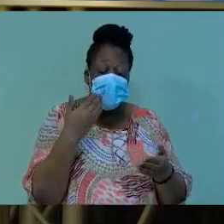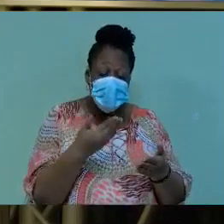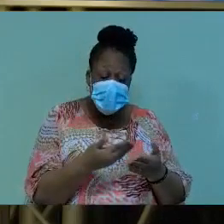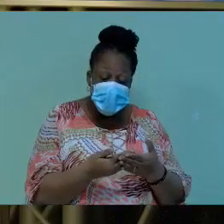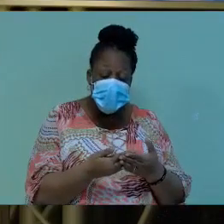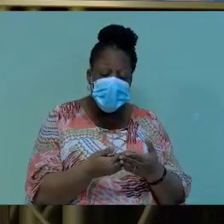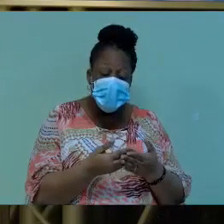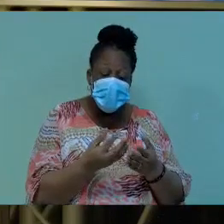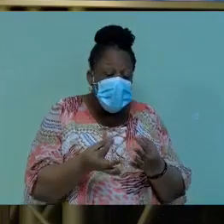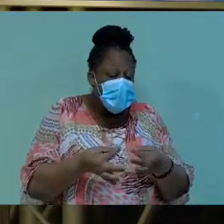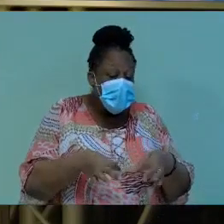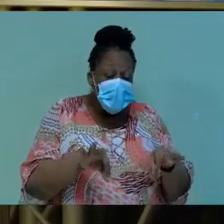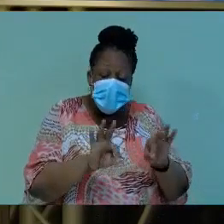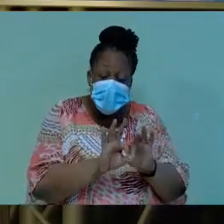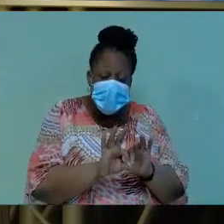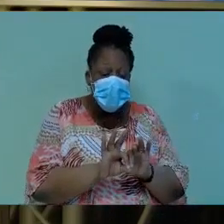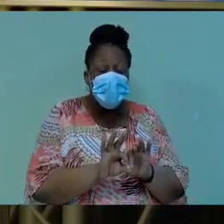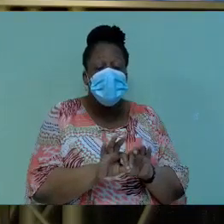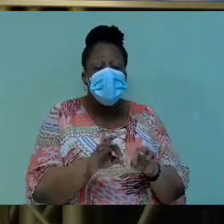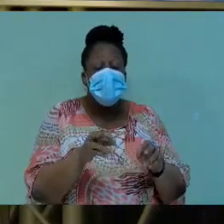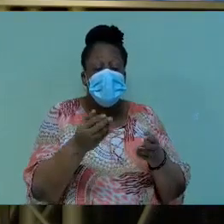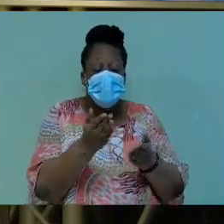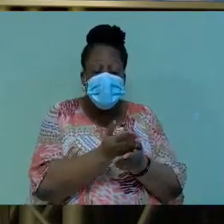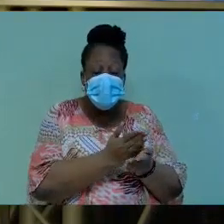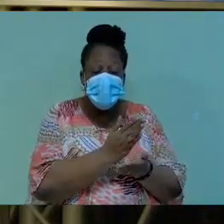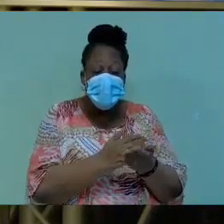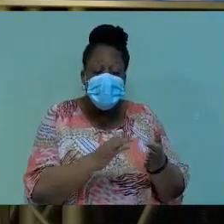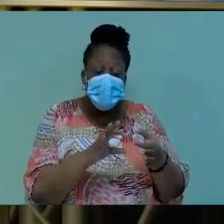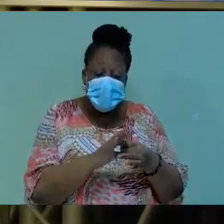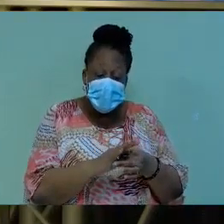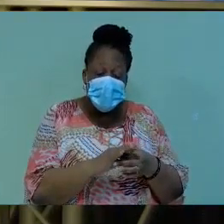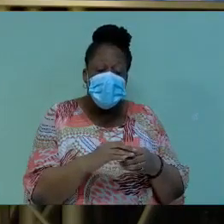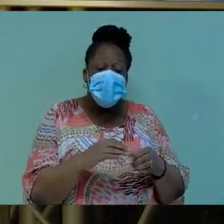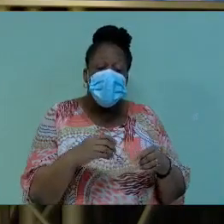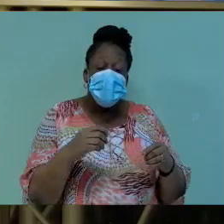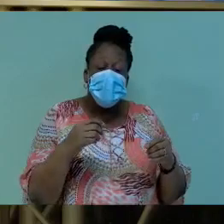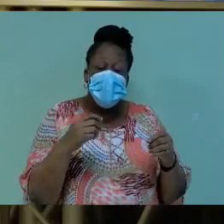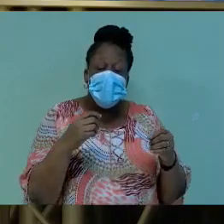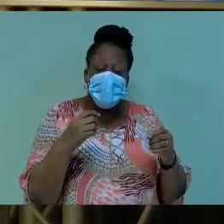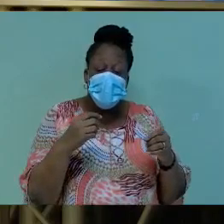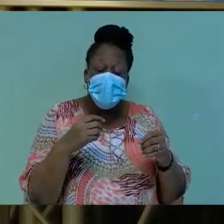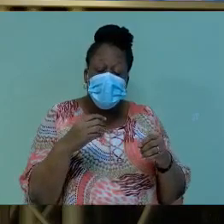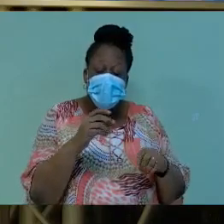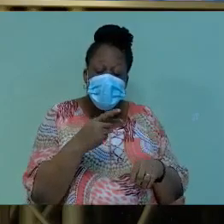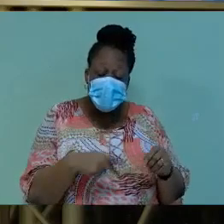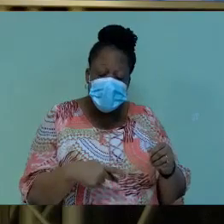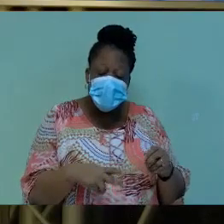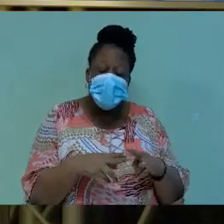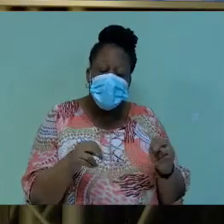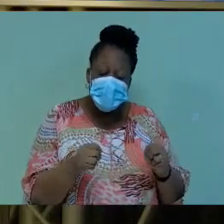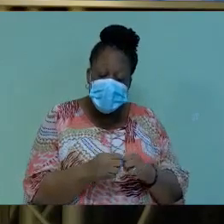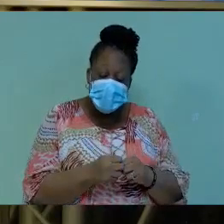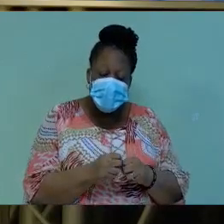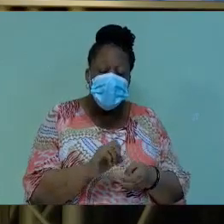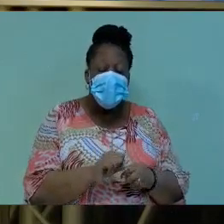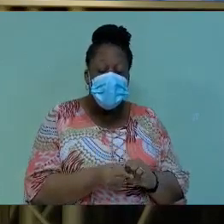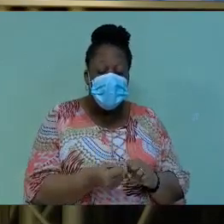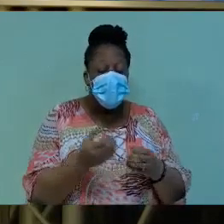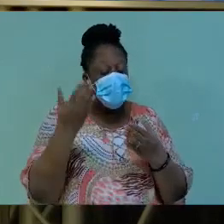close to our hearts as they are a critical partner in this response. And with that, we are